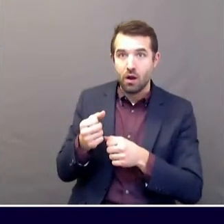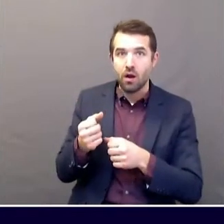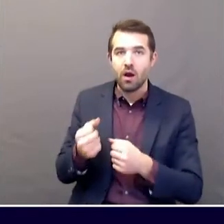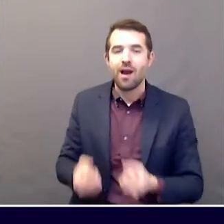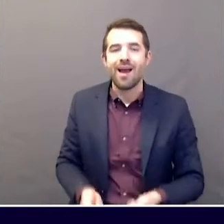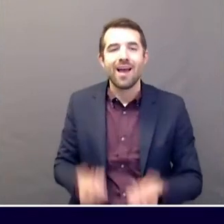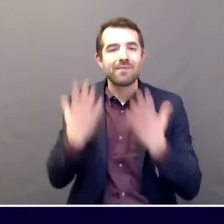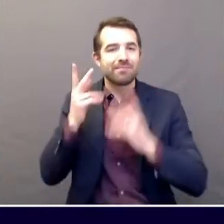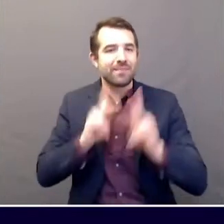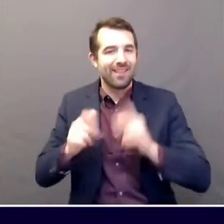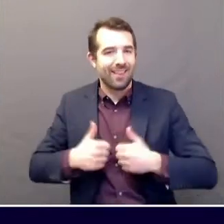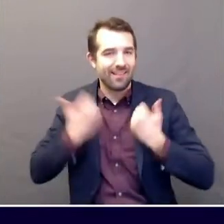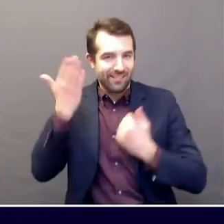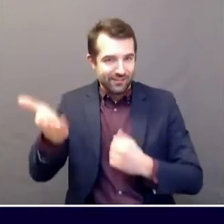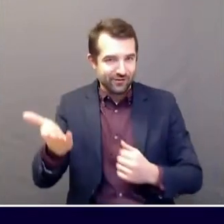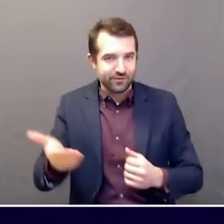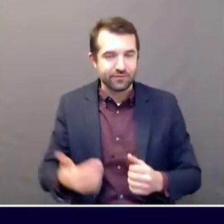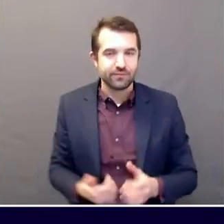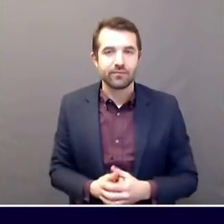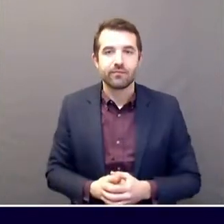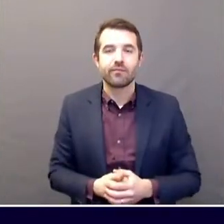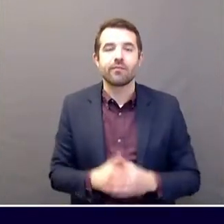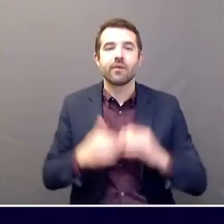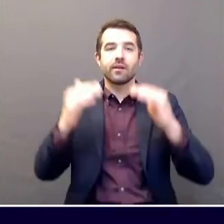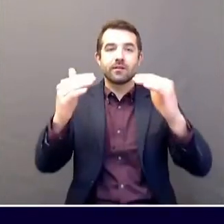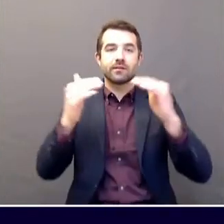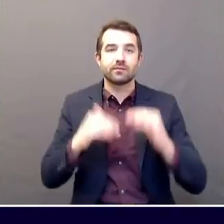Let me turn it over to Morgan from WABI next.